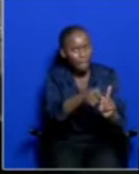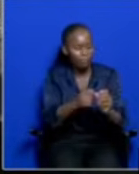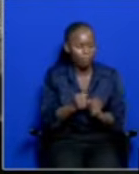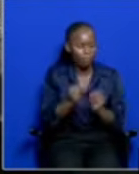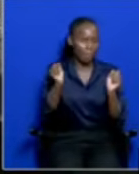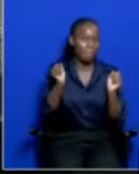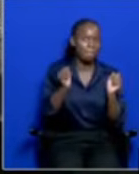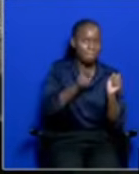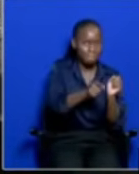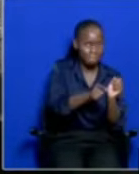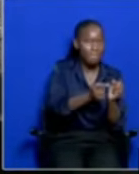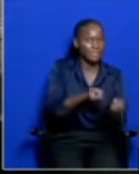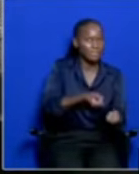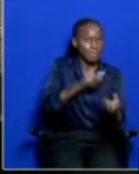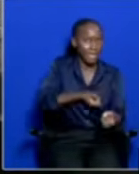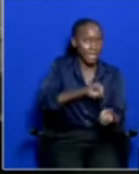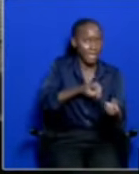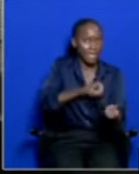the event happened,